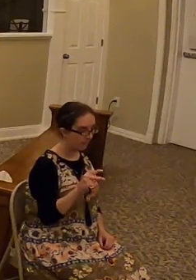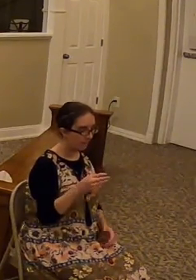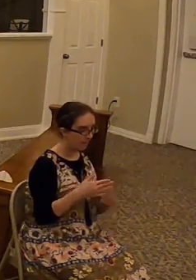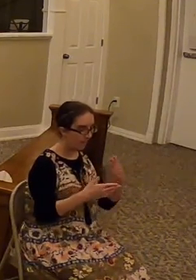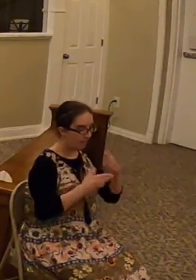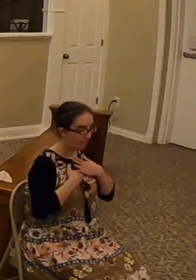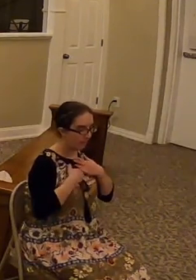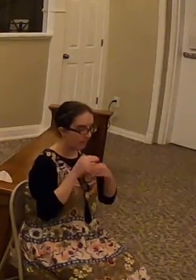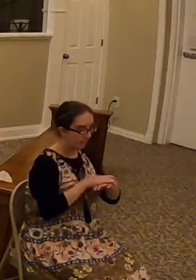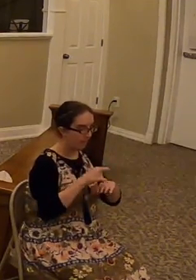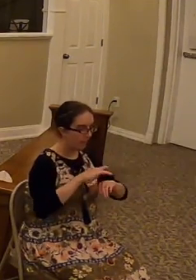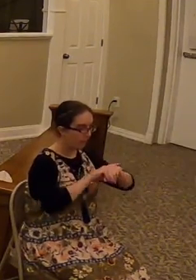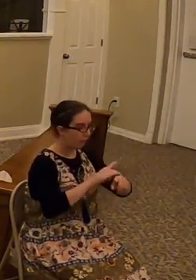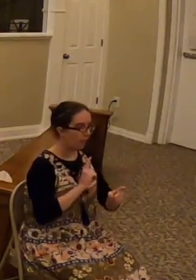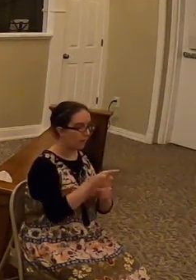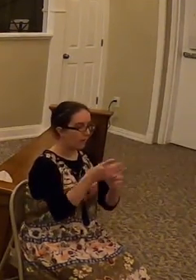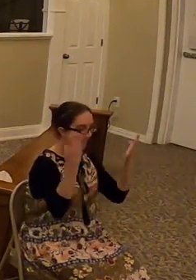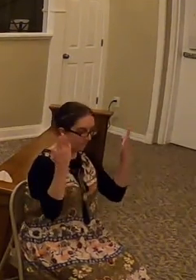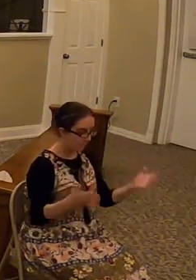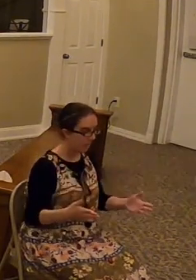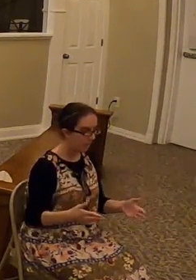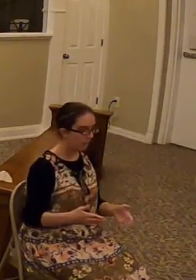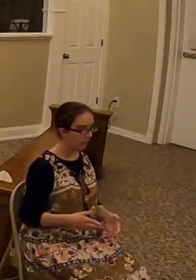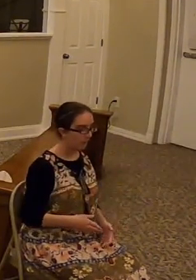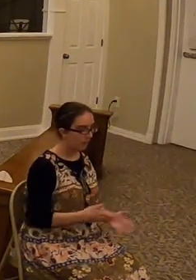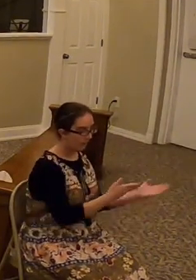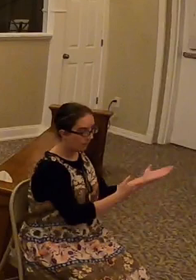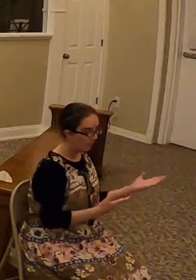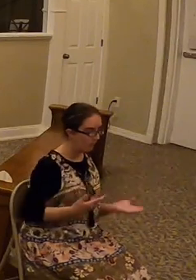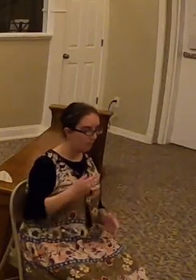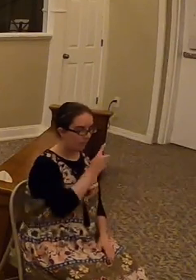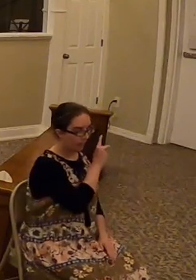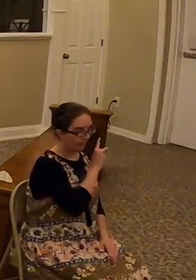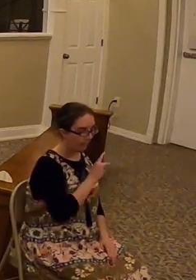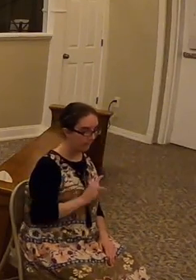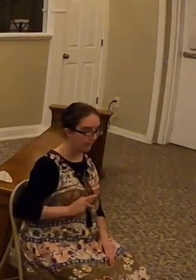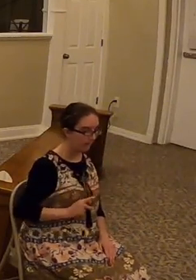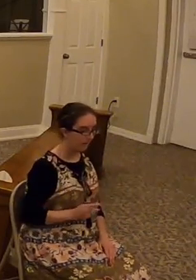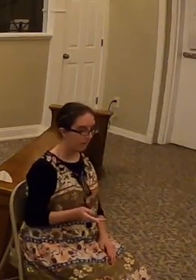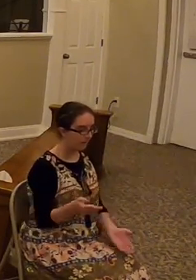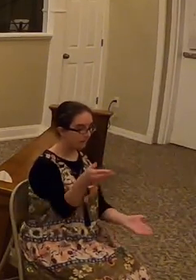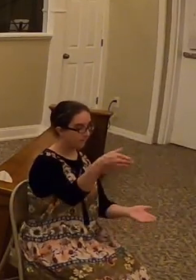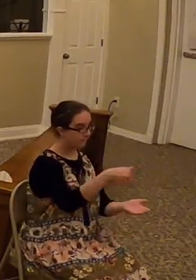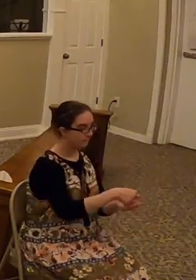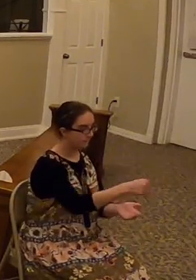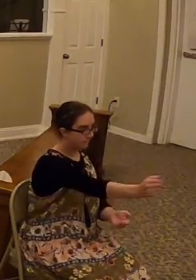the earth when you get done. That's right. He brought the king back.